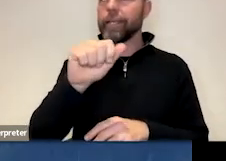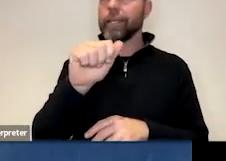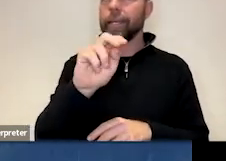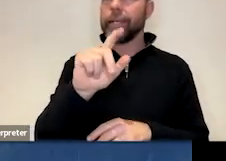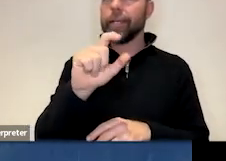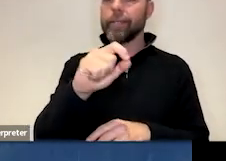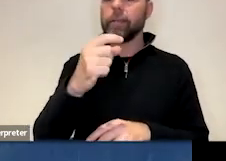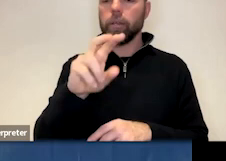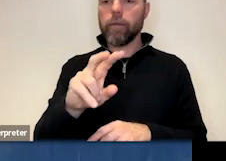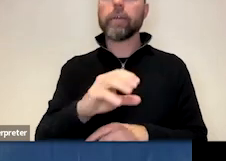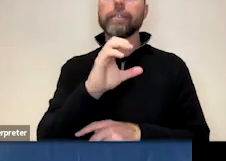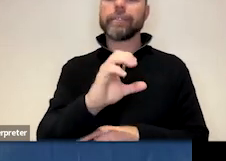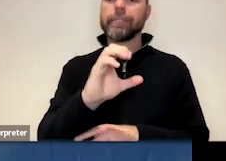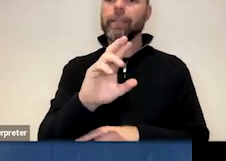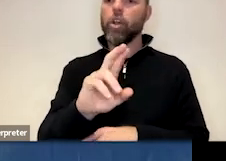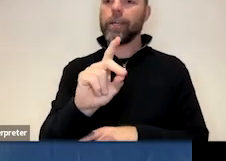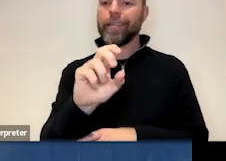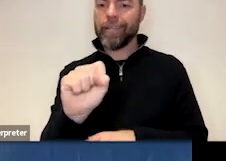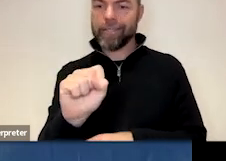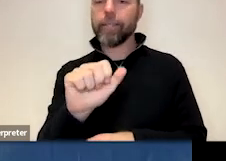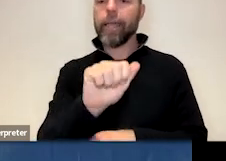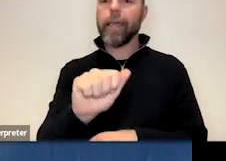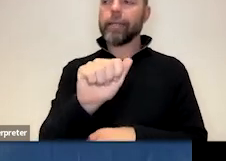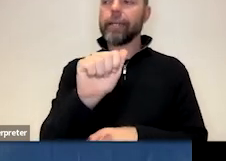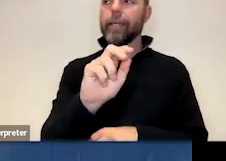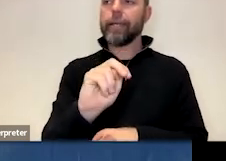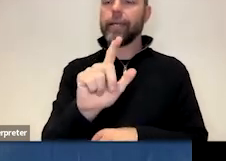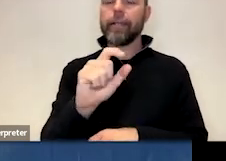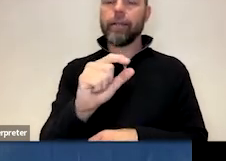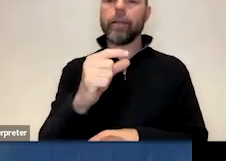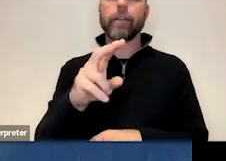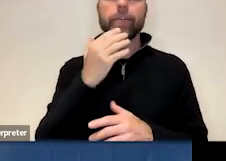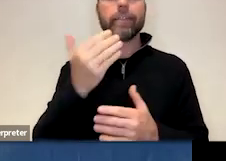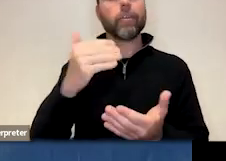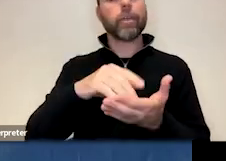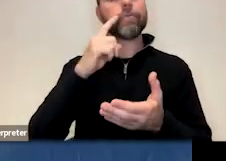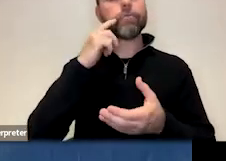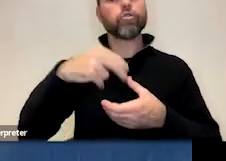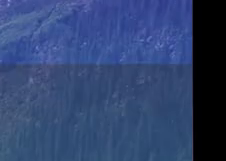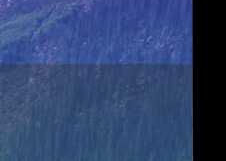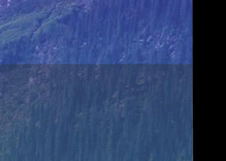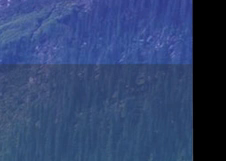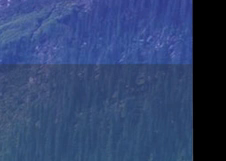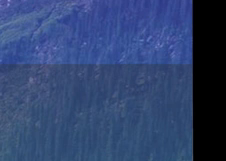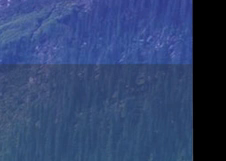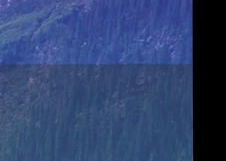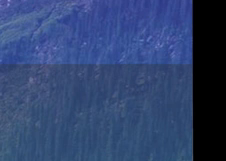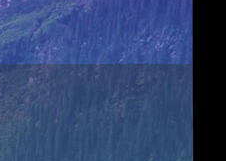ccrds@anl.gov. Again, that's ccrds@anl.gov. Thanks again for joining us, and this concludes our webinar.